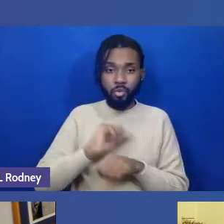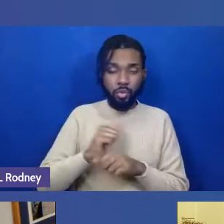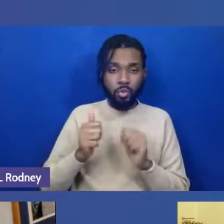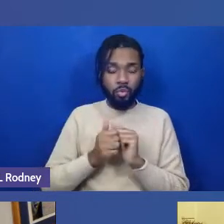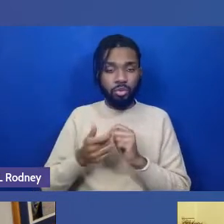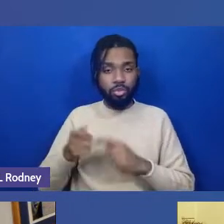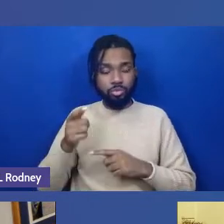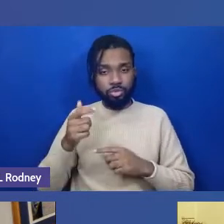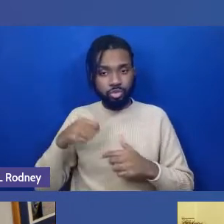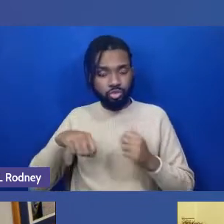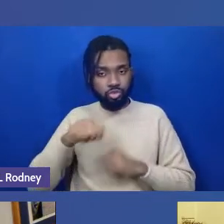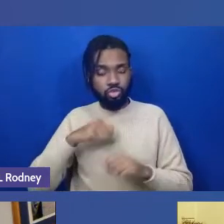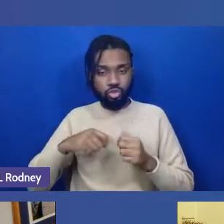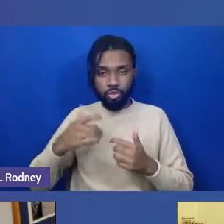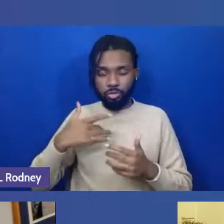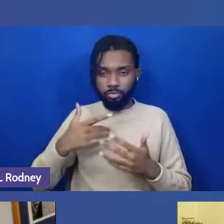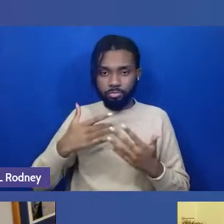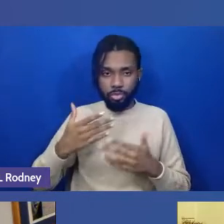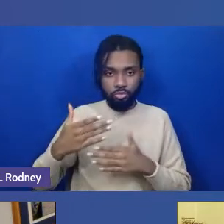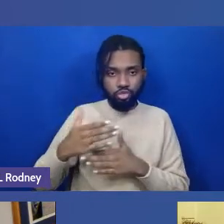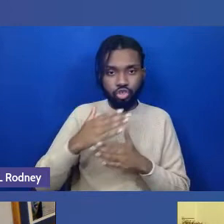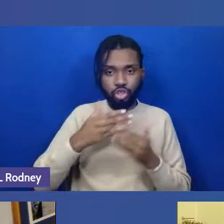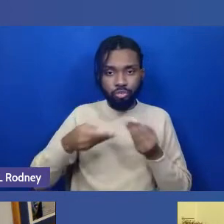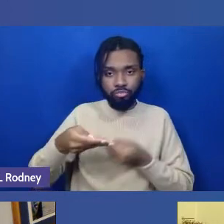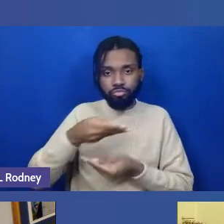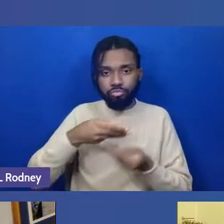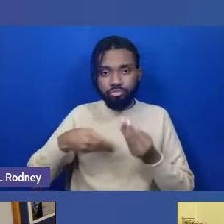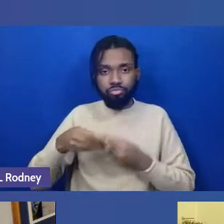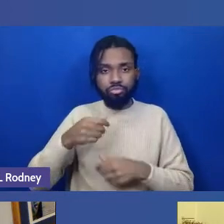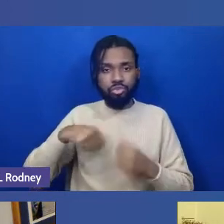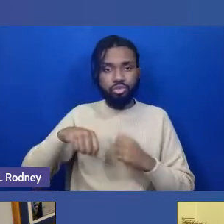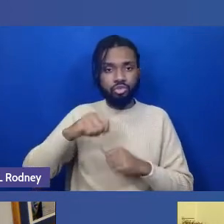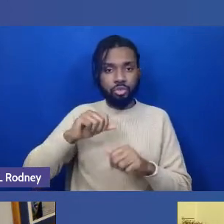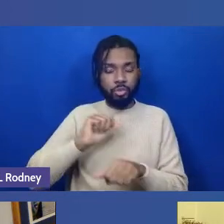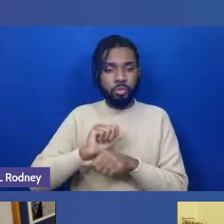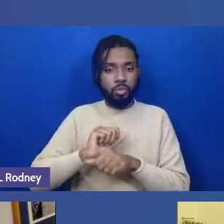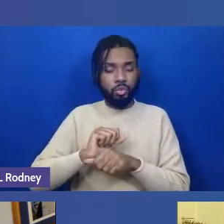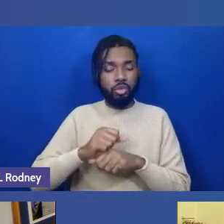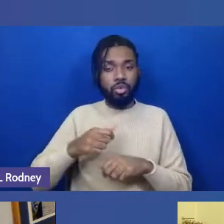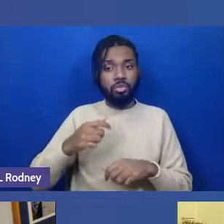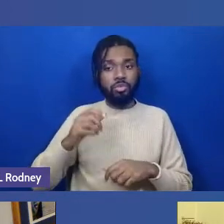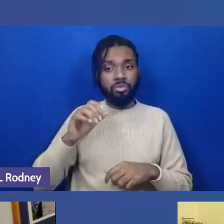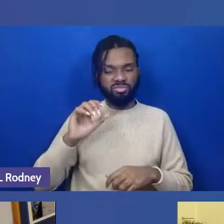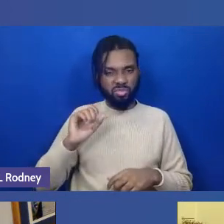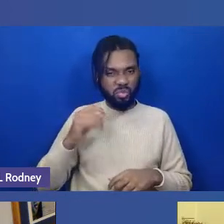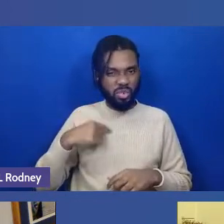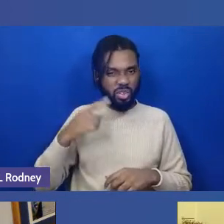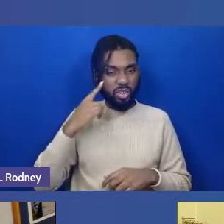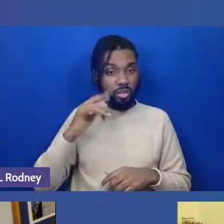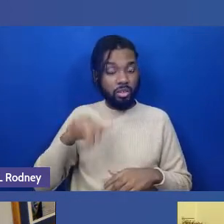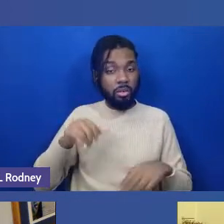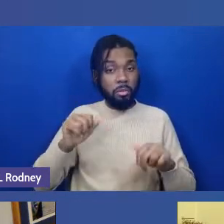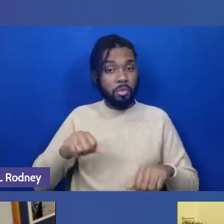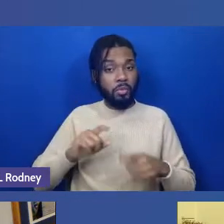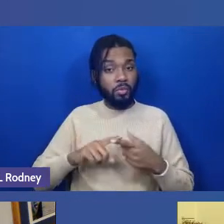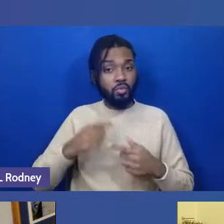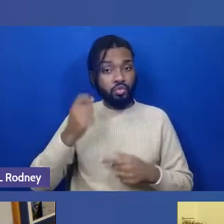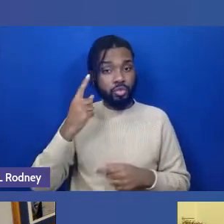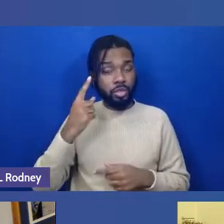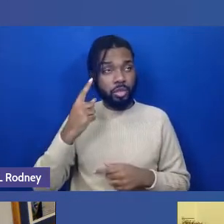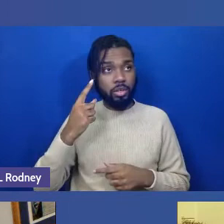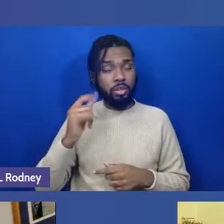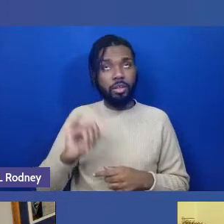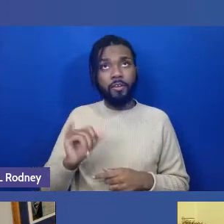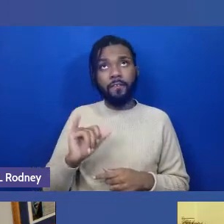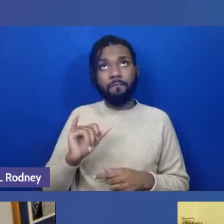each other's work. Mm-hmm. So I think this ability of understanding, first, doing